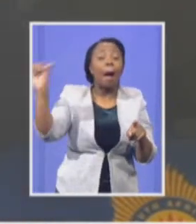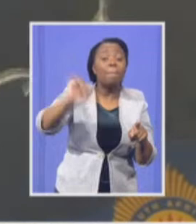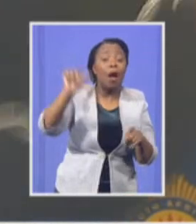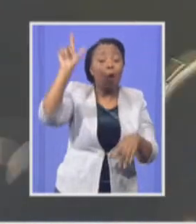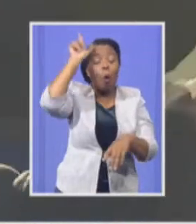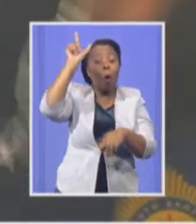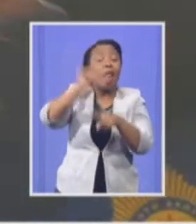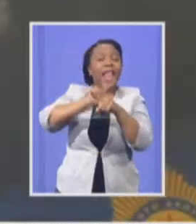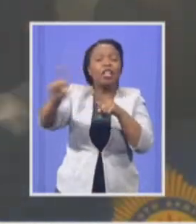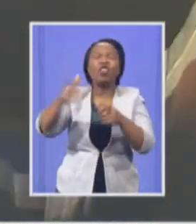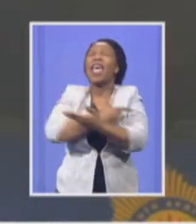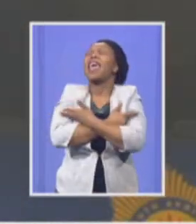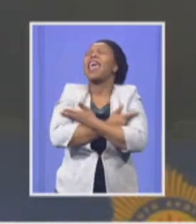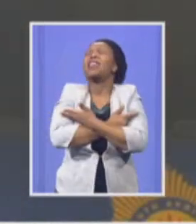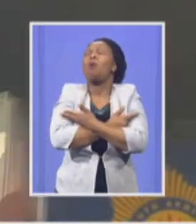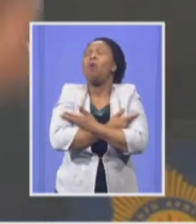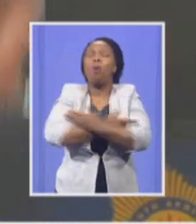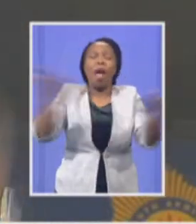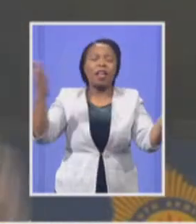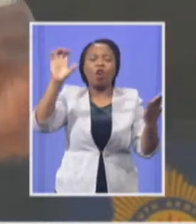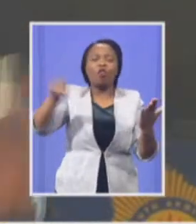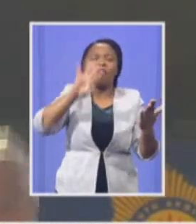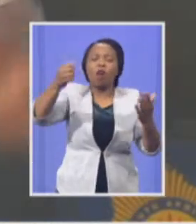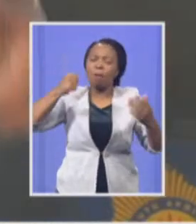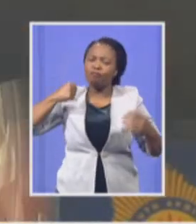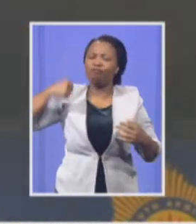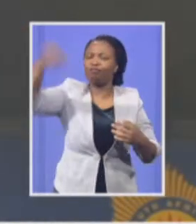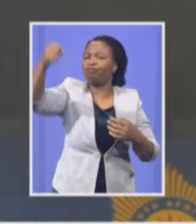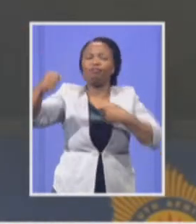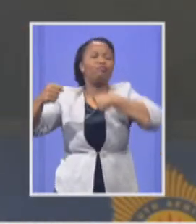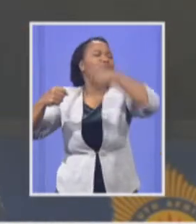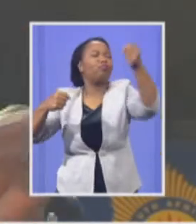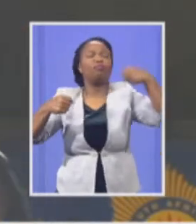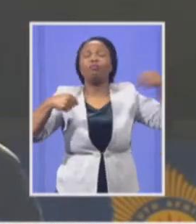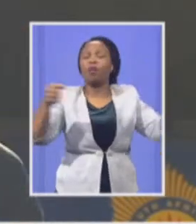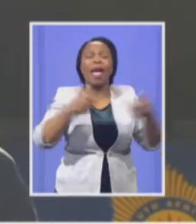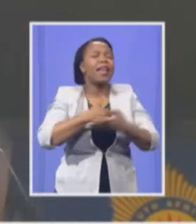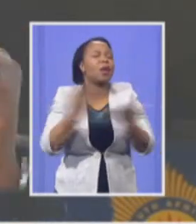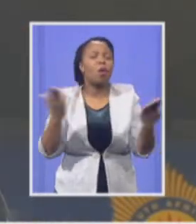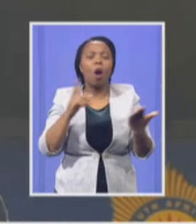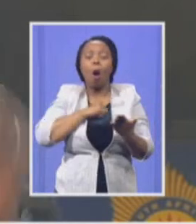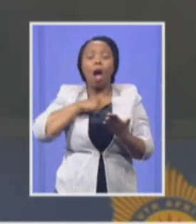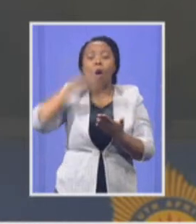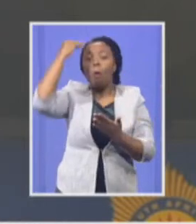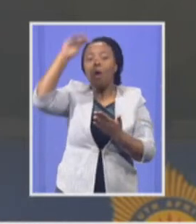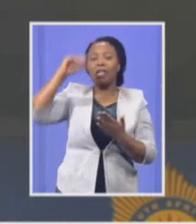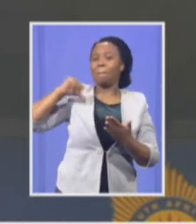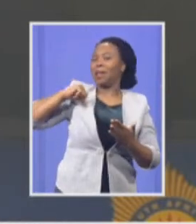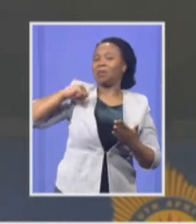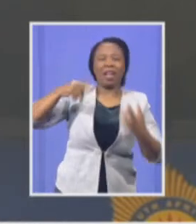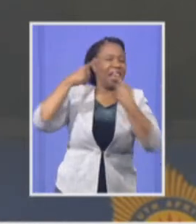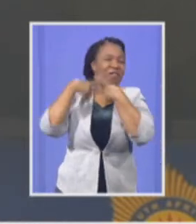ungasiwa noma yikuphi eSouth Africa ngoba amaphoyisa akuwona umasipala